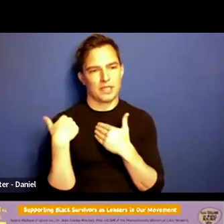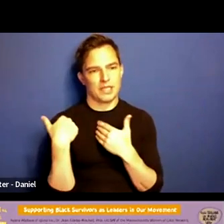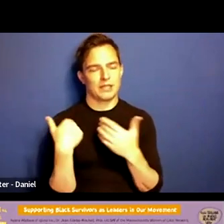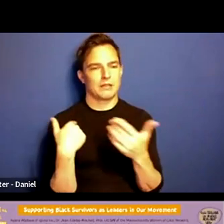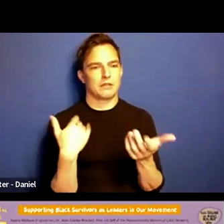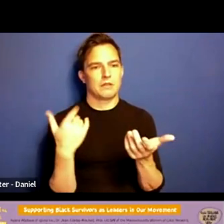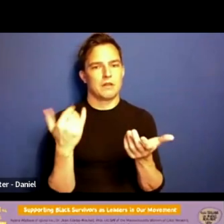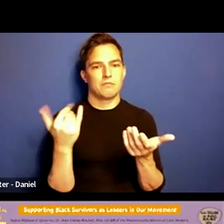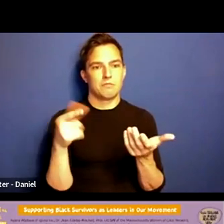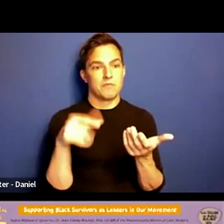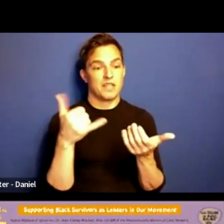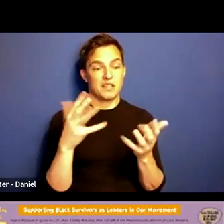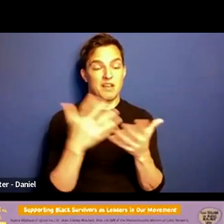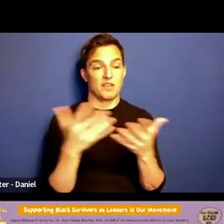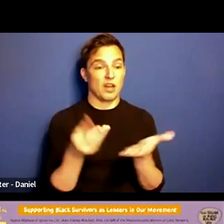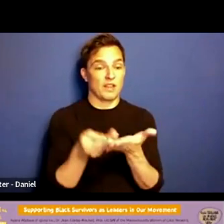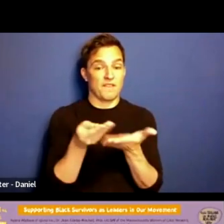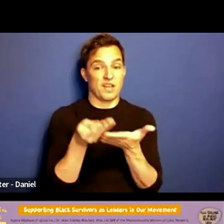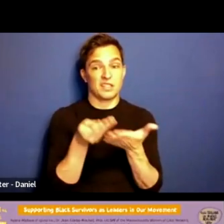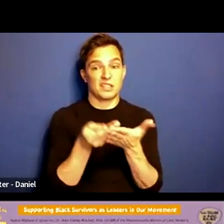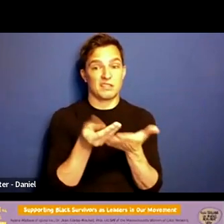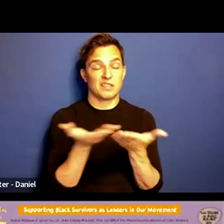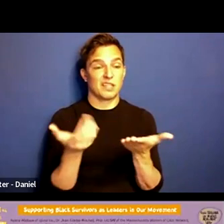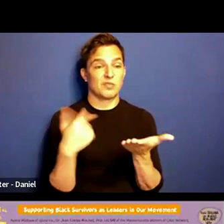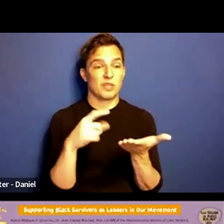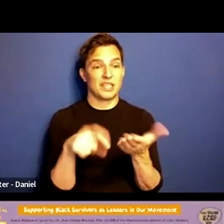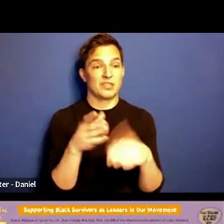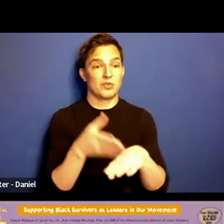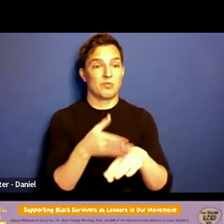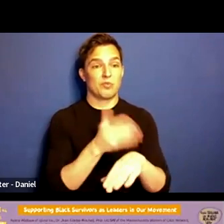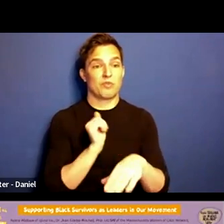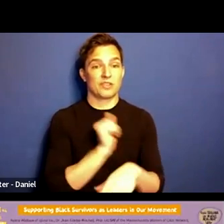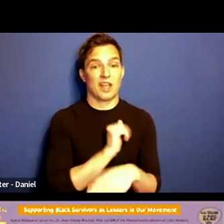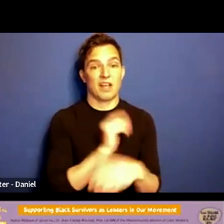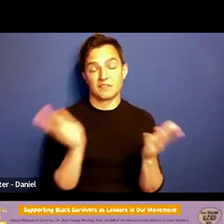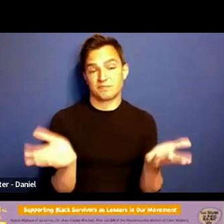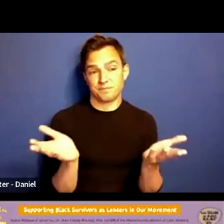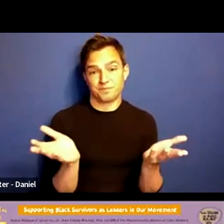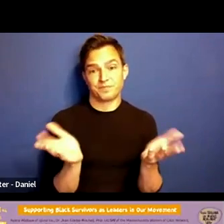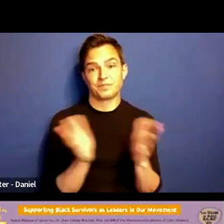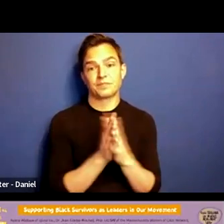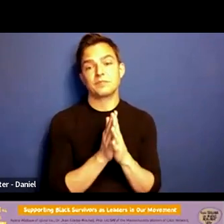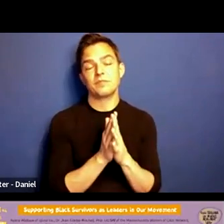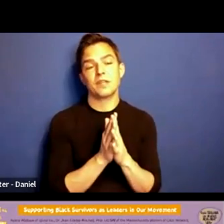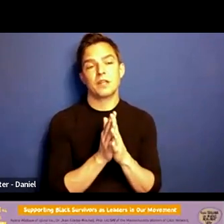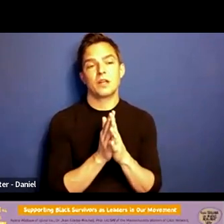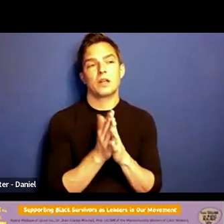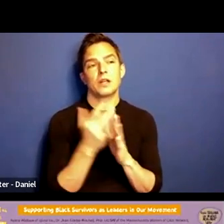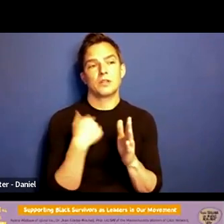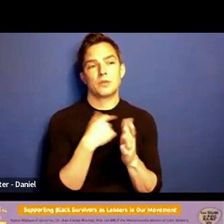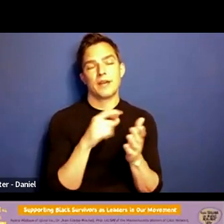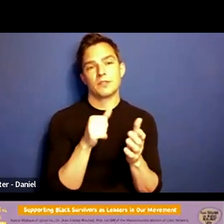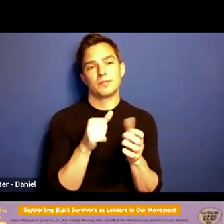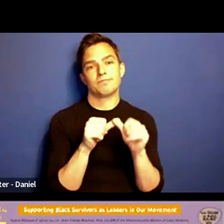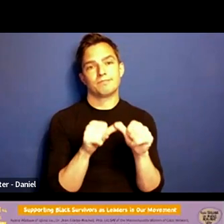hold a majority of the funding and the things that we need to improve ourselves. And so we're just going to keep in some